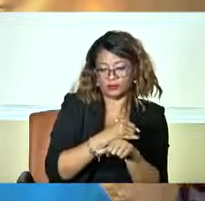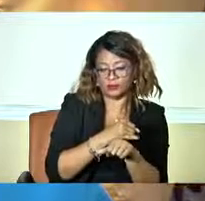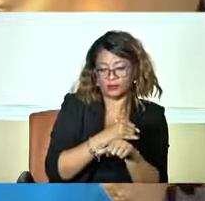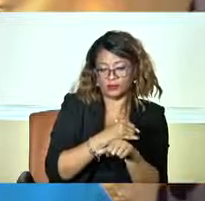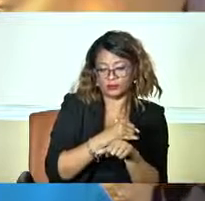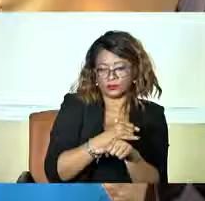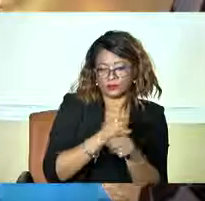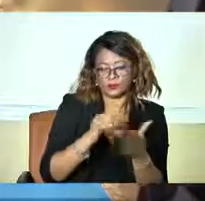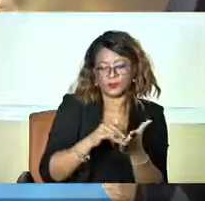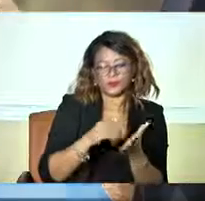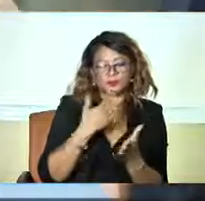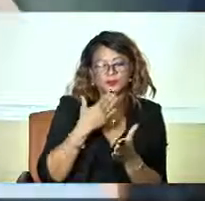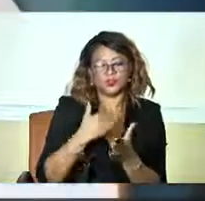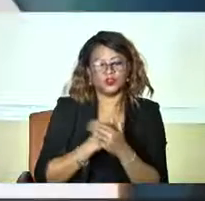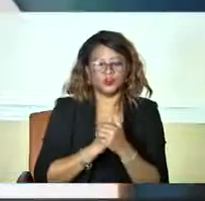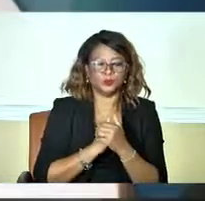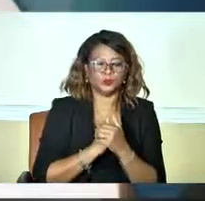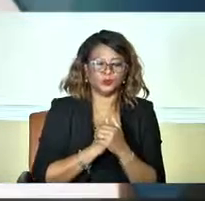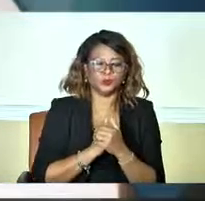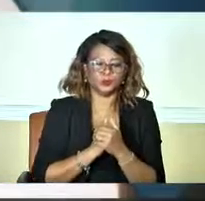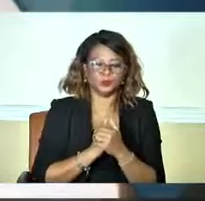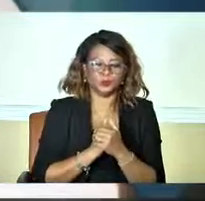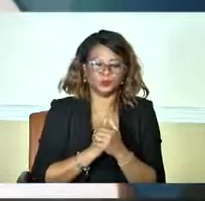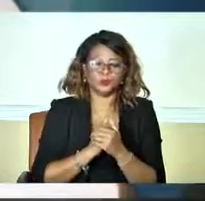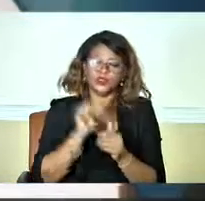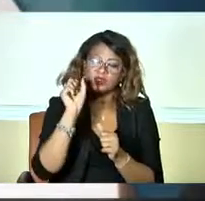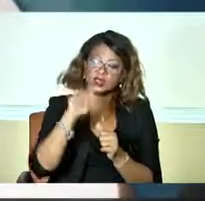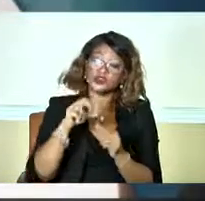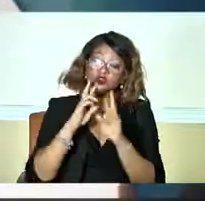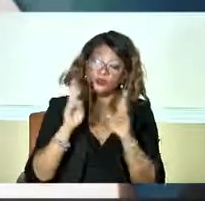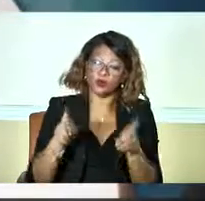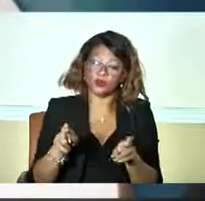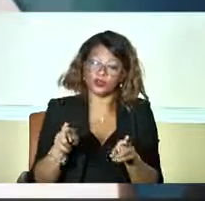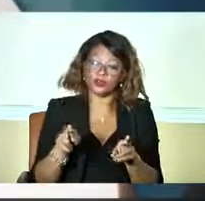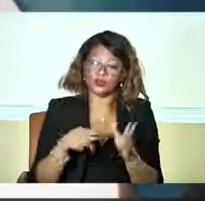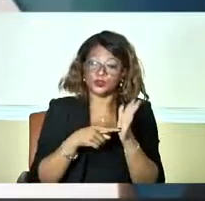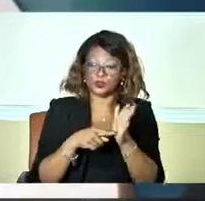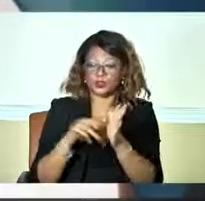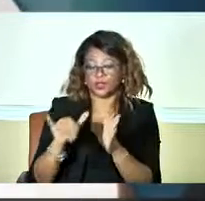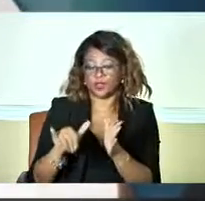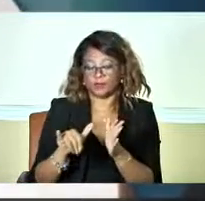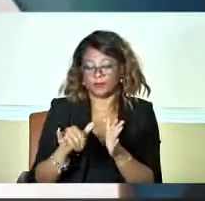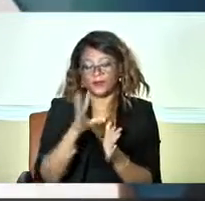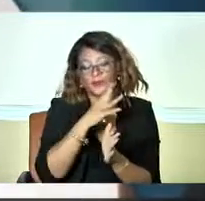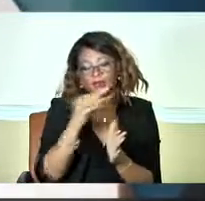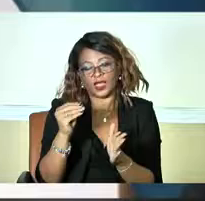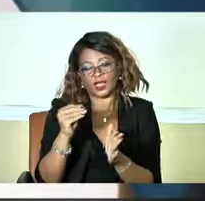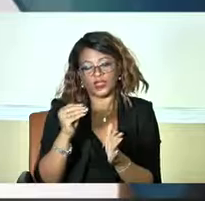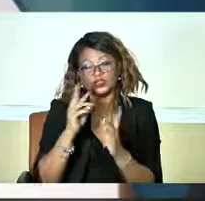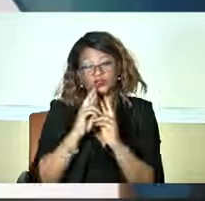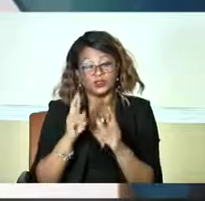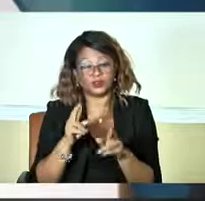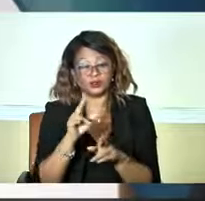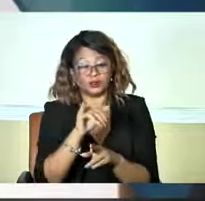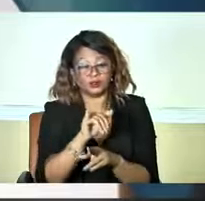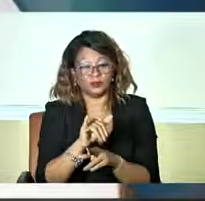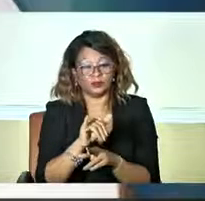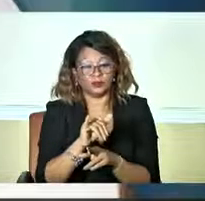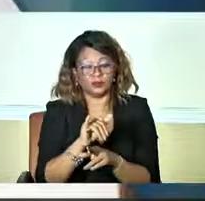So again, thank you, Jasper. Yes, the report did indicate that, and as a result